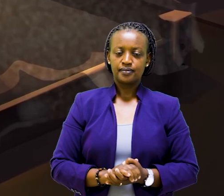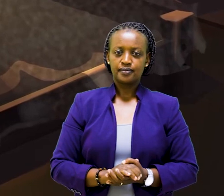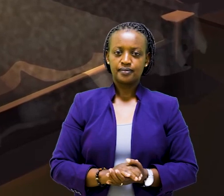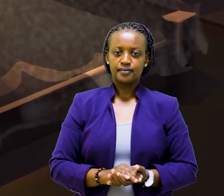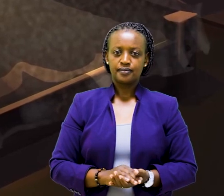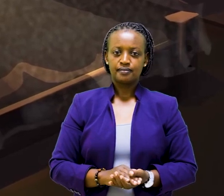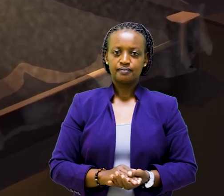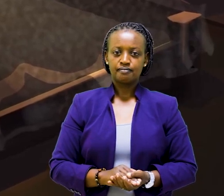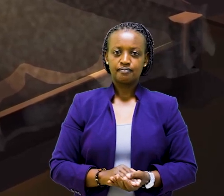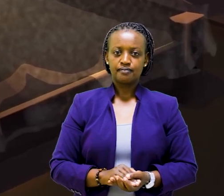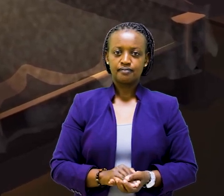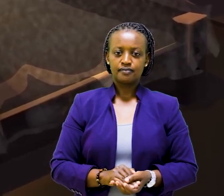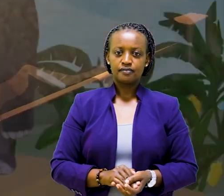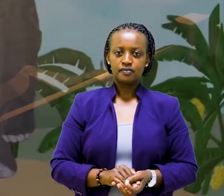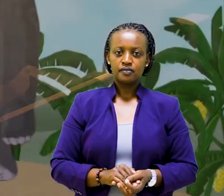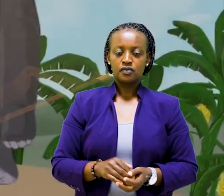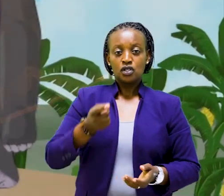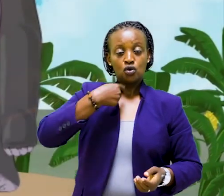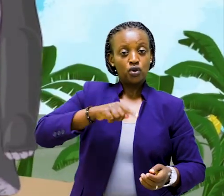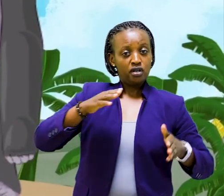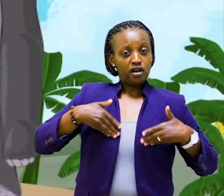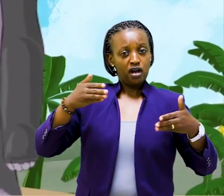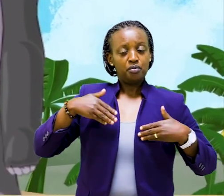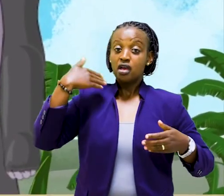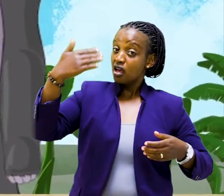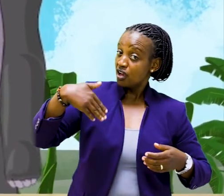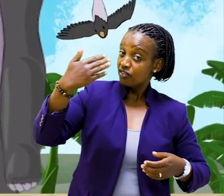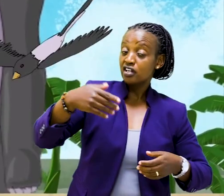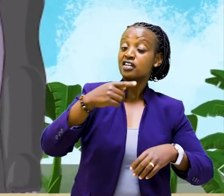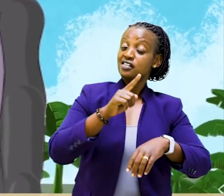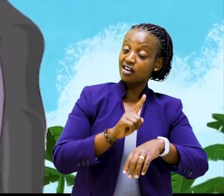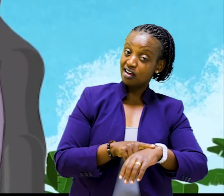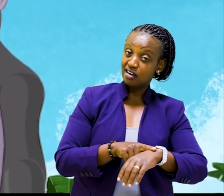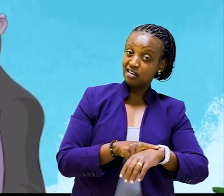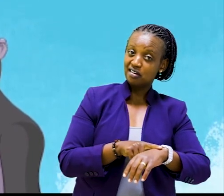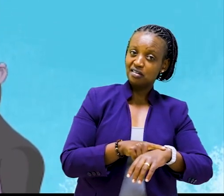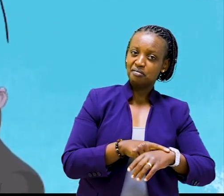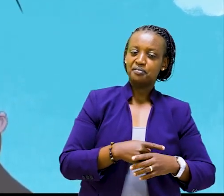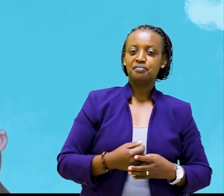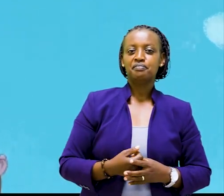We are happy every time.